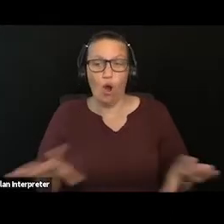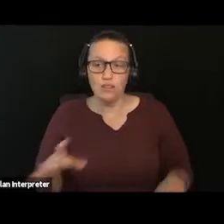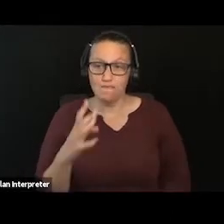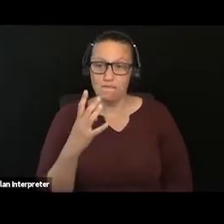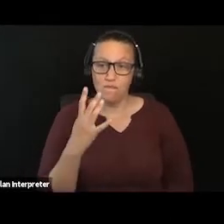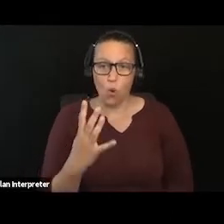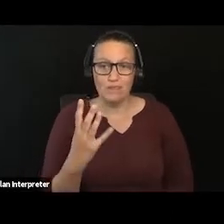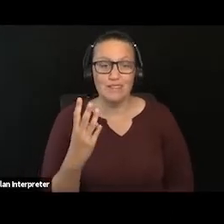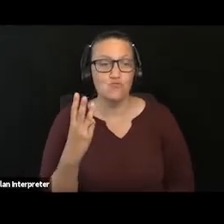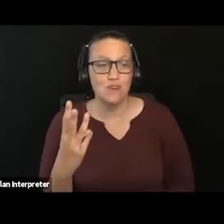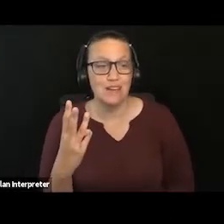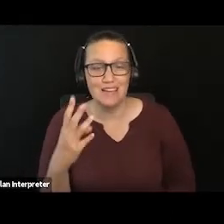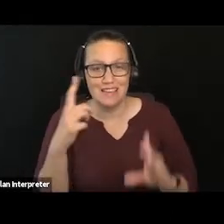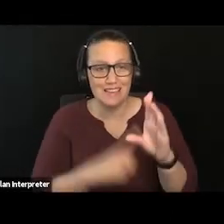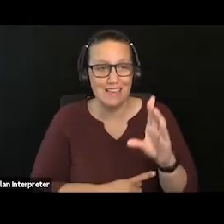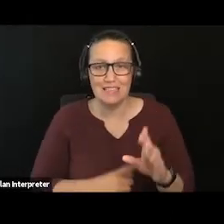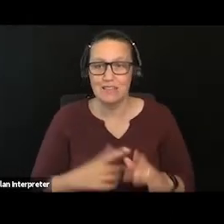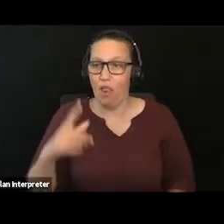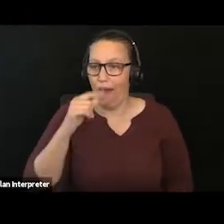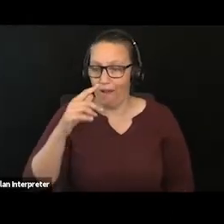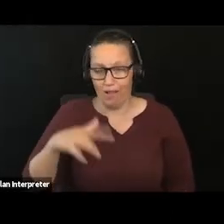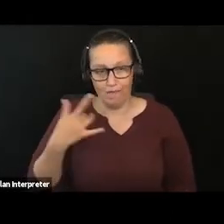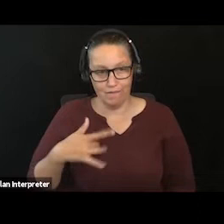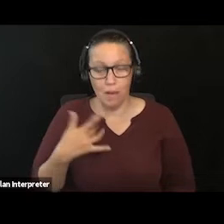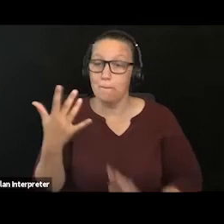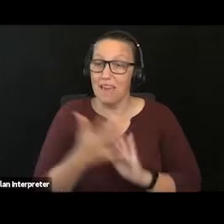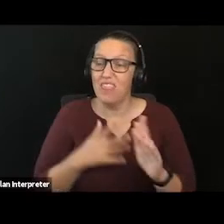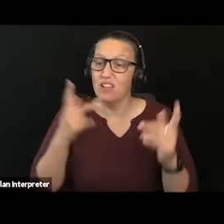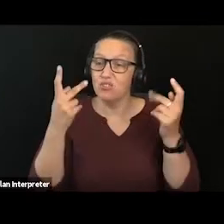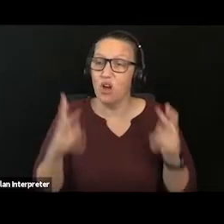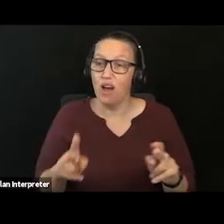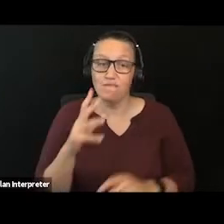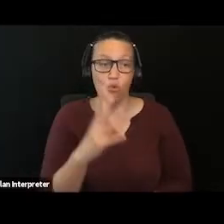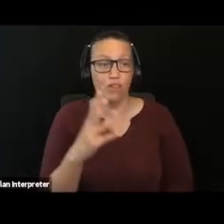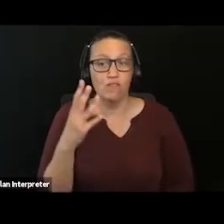of life through that death. And that was particularly the case because of the real